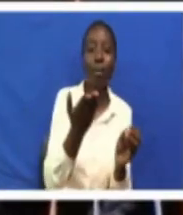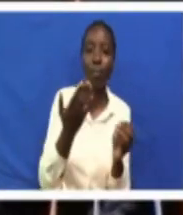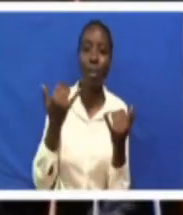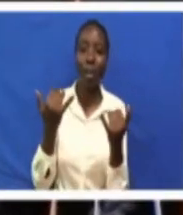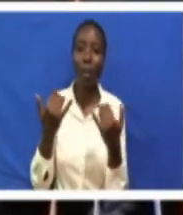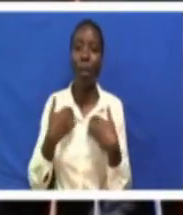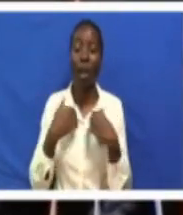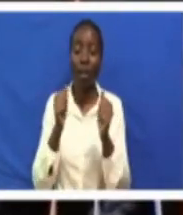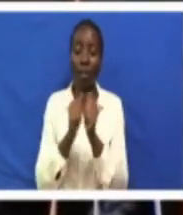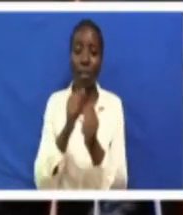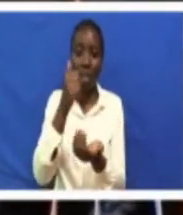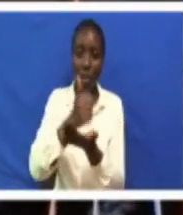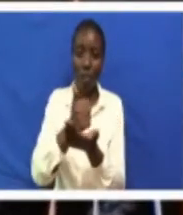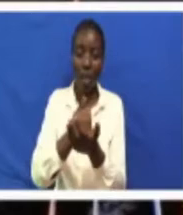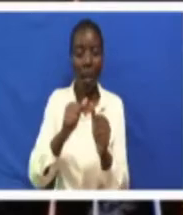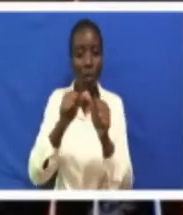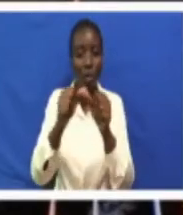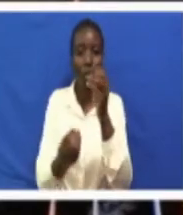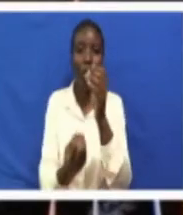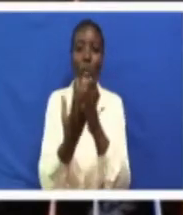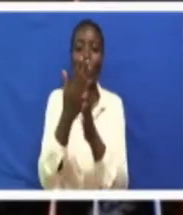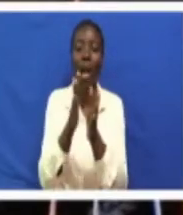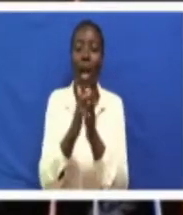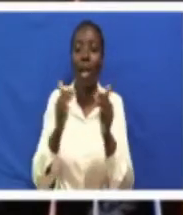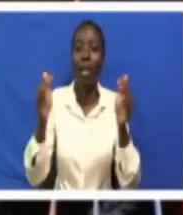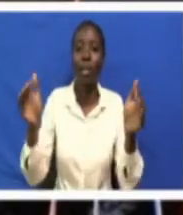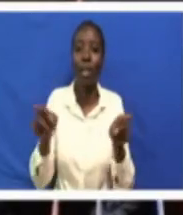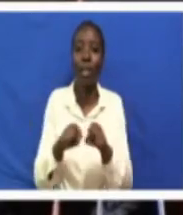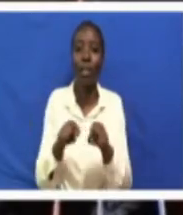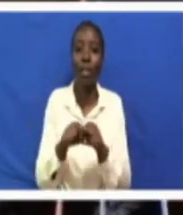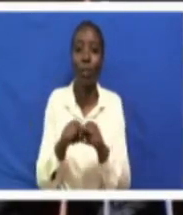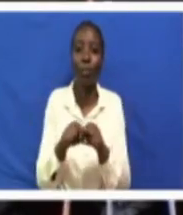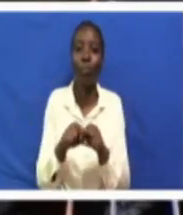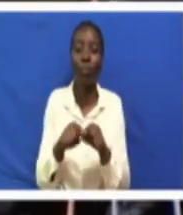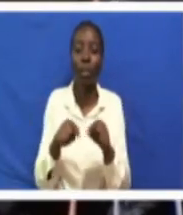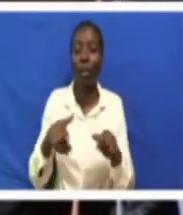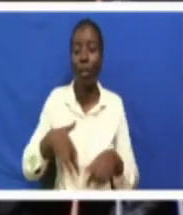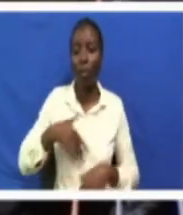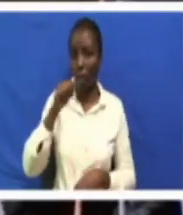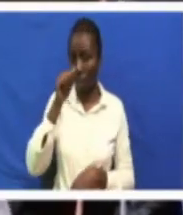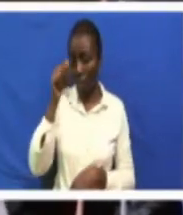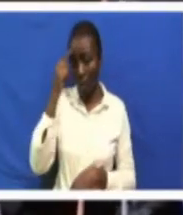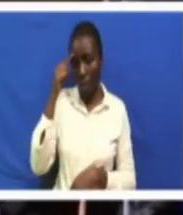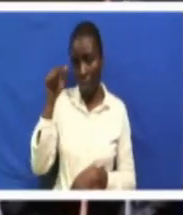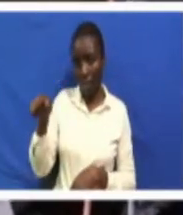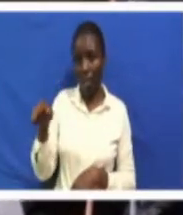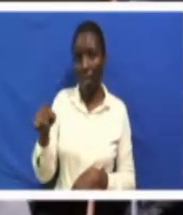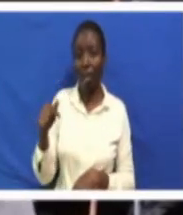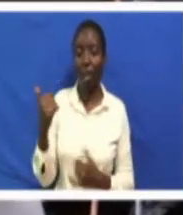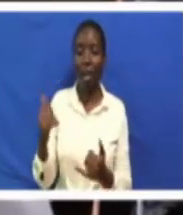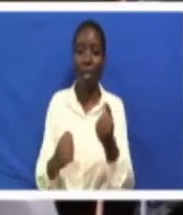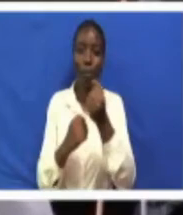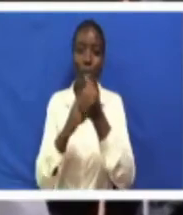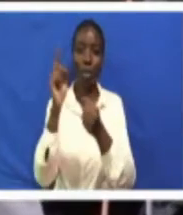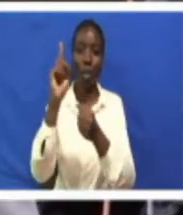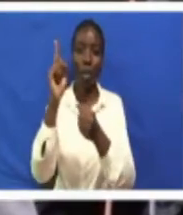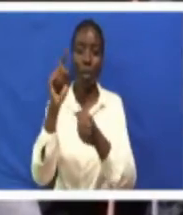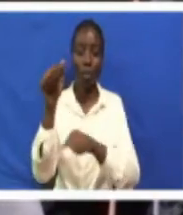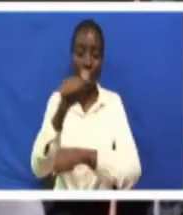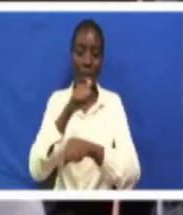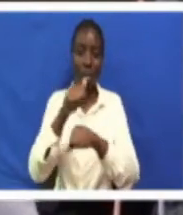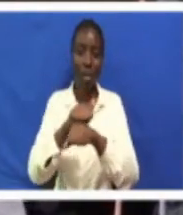talking about 10 offices and we are still growing and expanding as a company and we are very proud of this and the support for Nairobi agencies